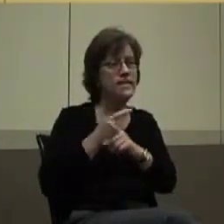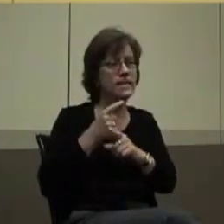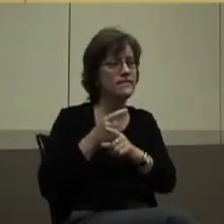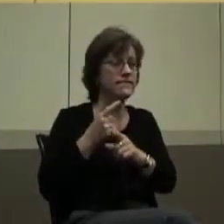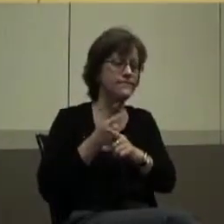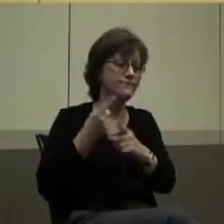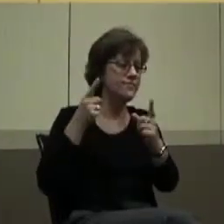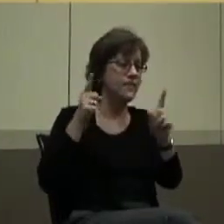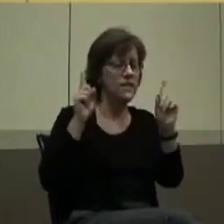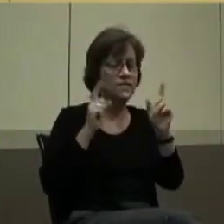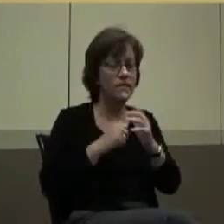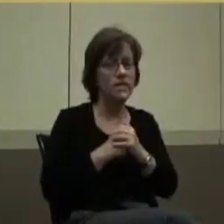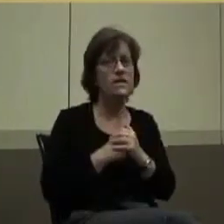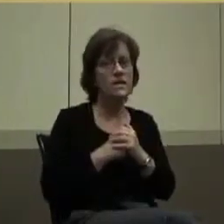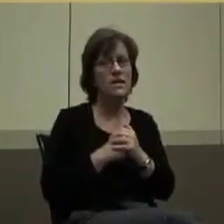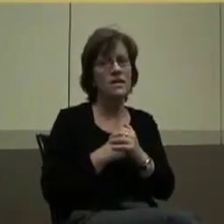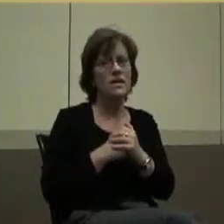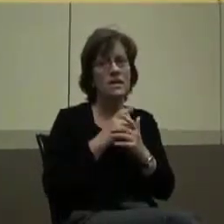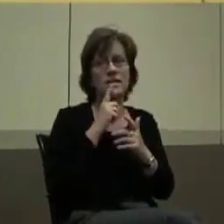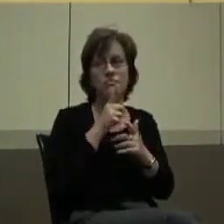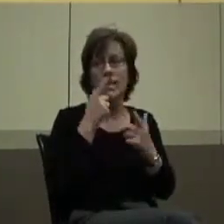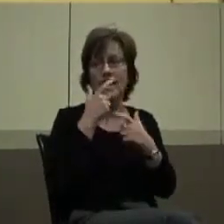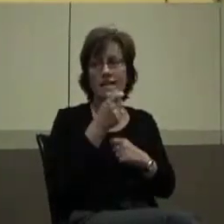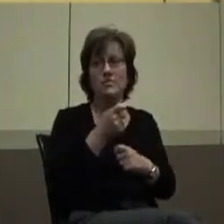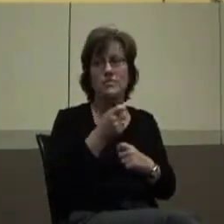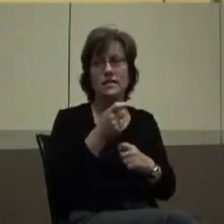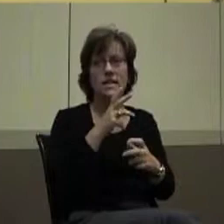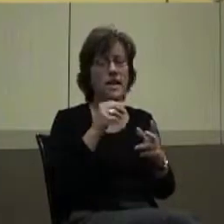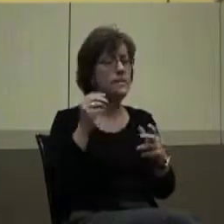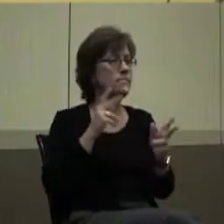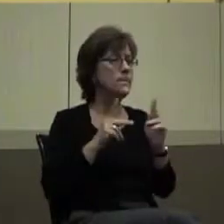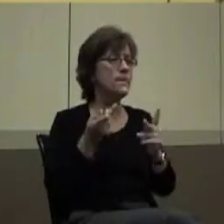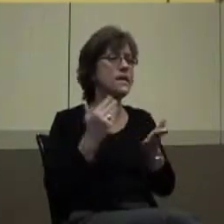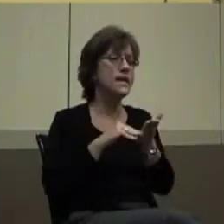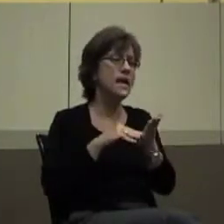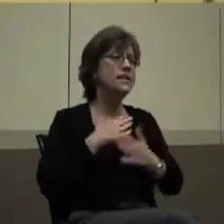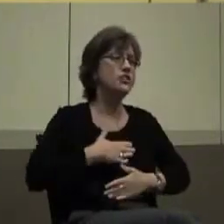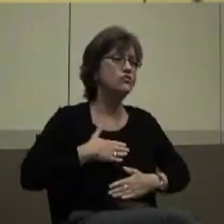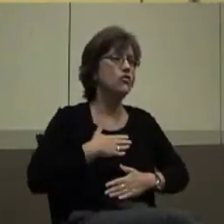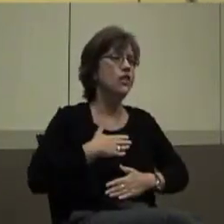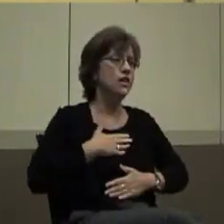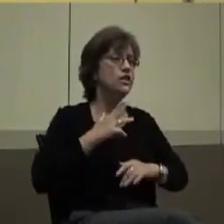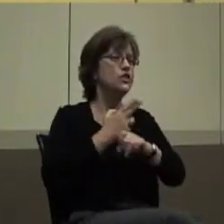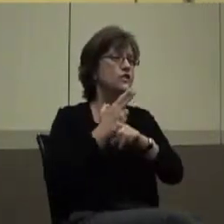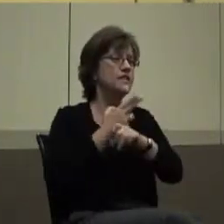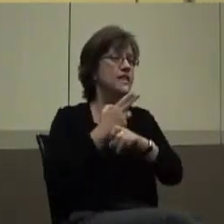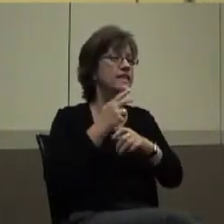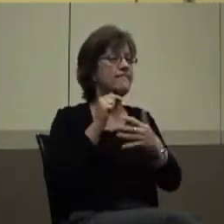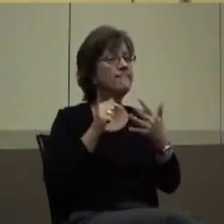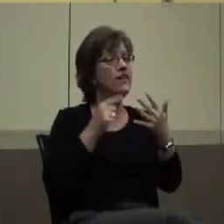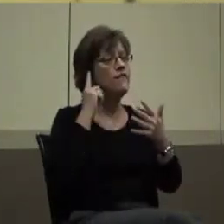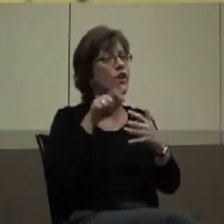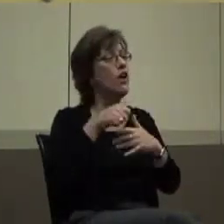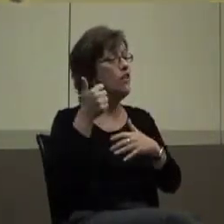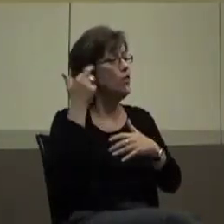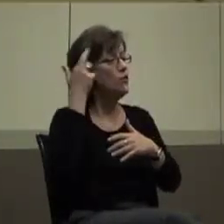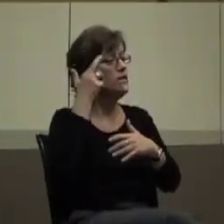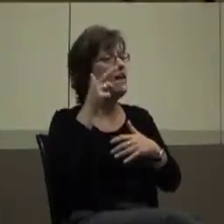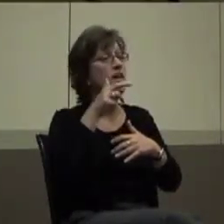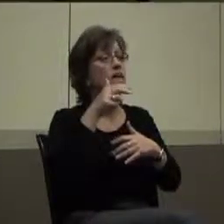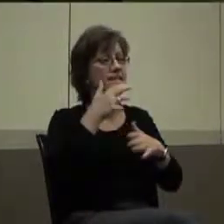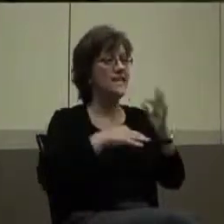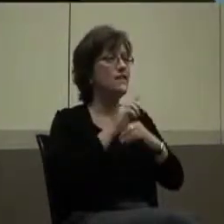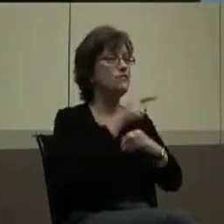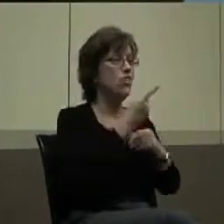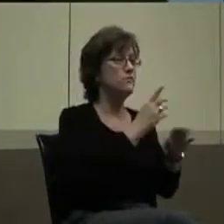effectively. So yeah, it's really interesting, and people, again, enjoy using these for other purposes than just